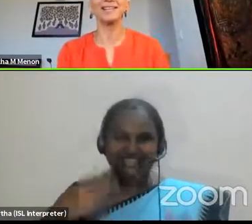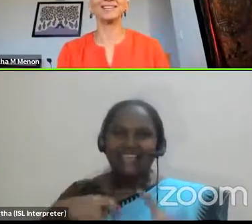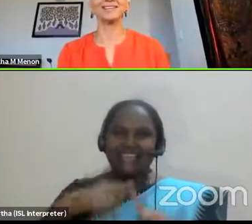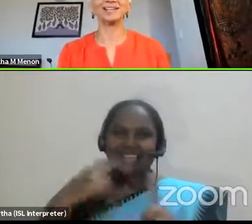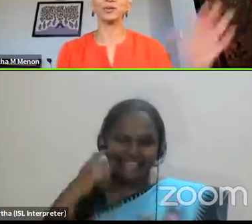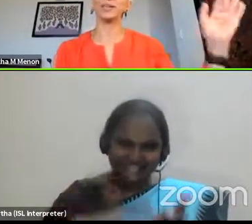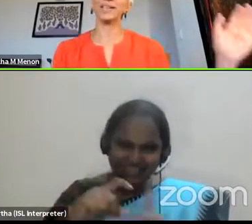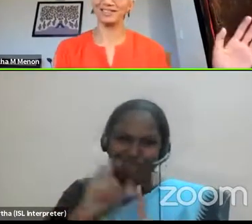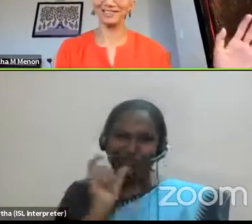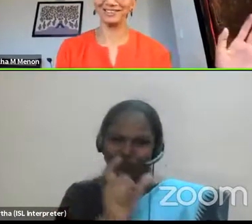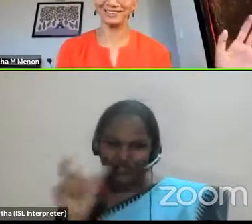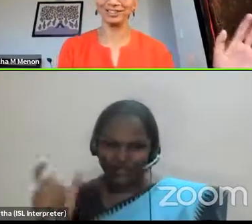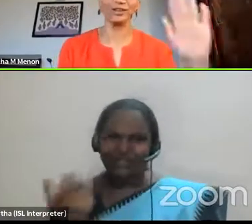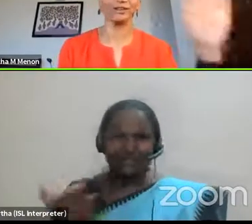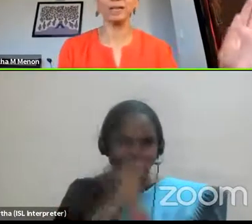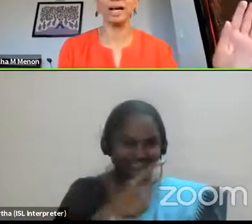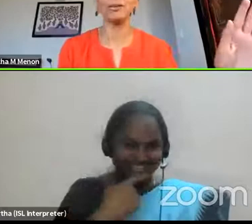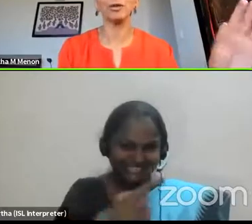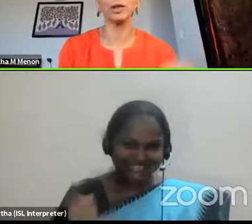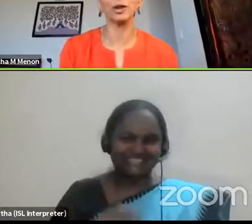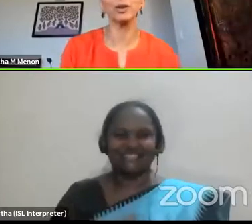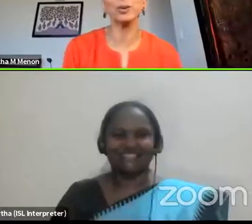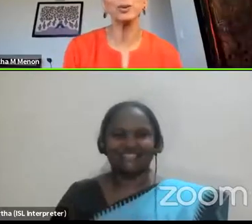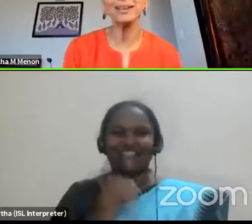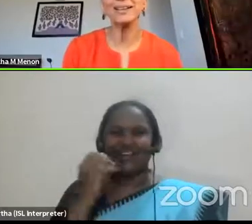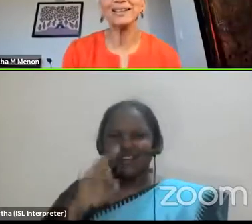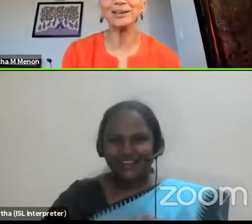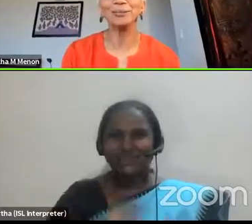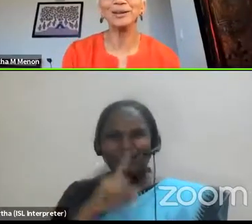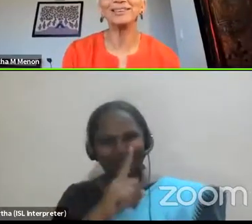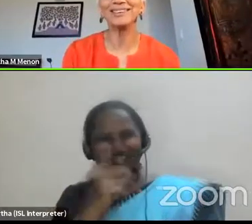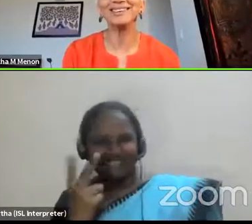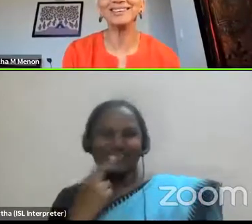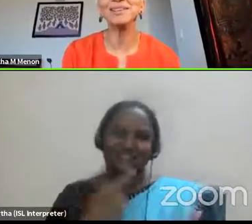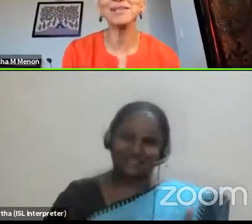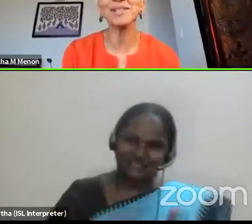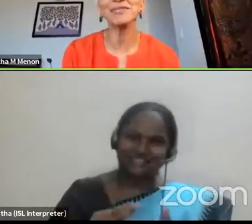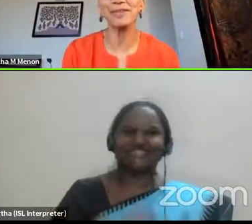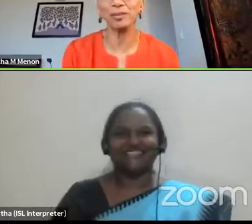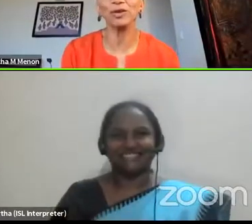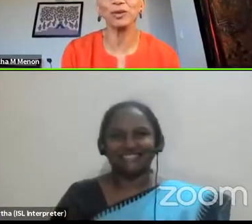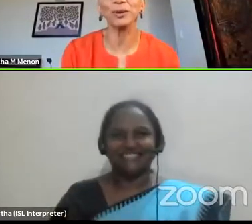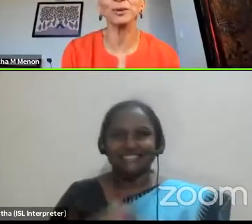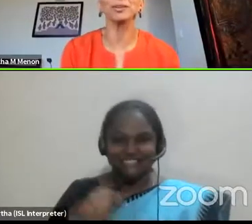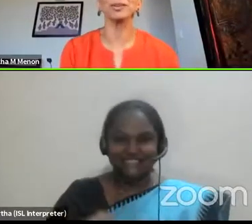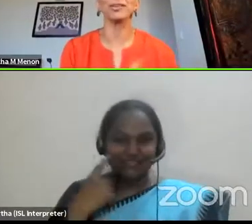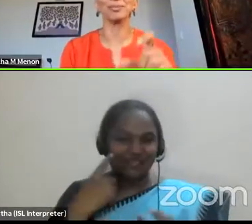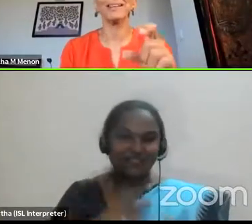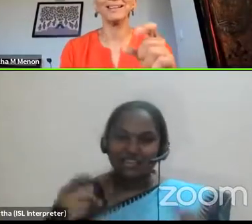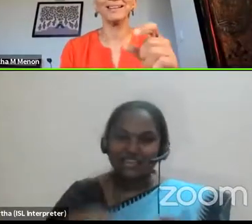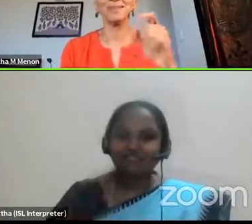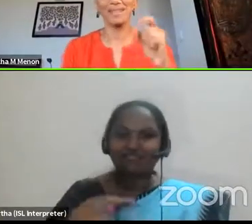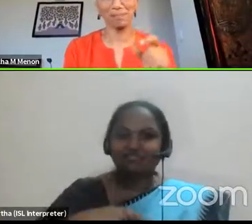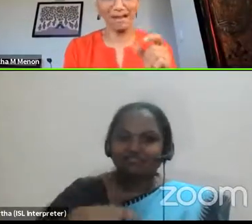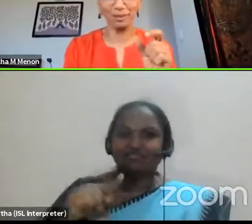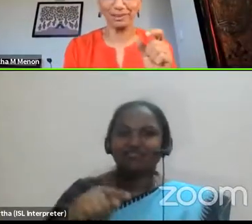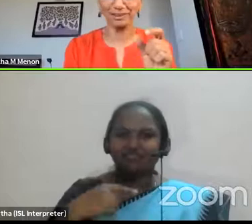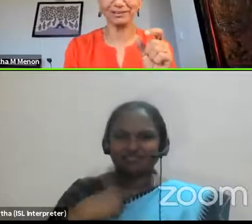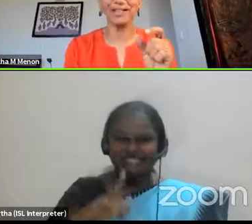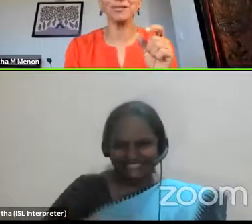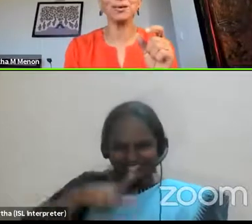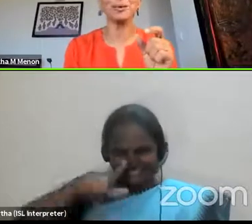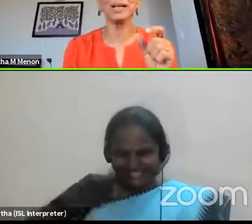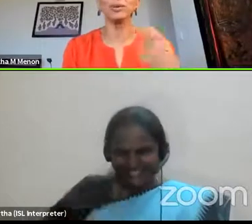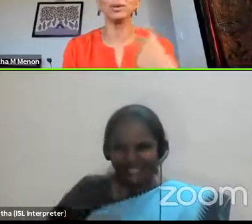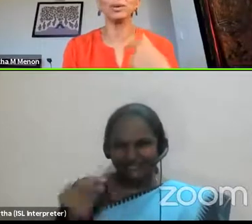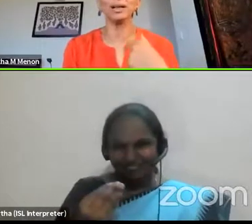words that you said earlier. Half of them are not true. But this was a fabulous opportunity because let me step back a bit.